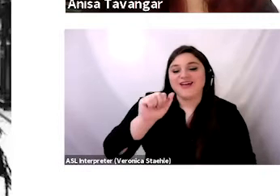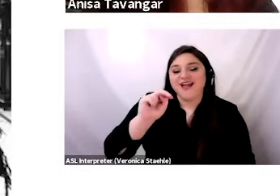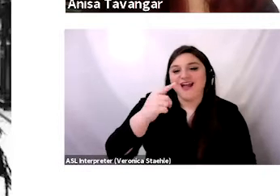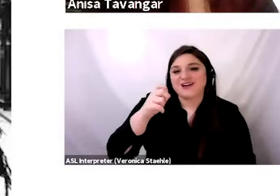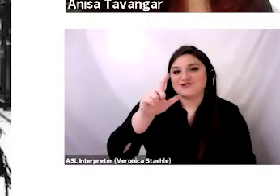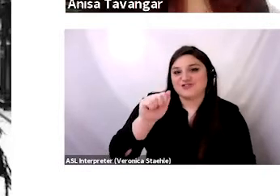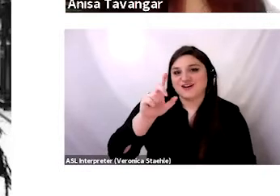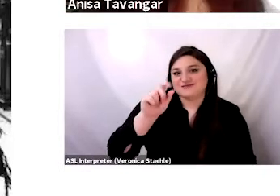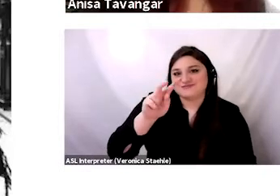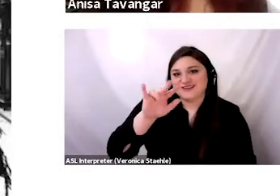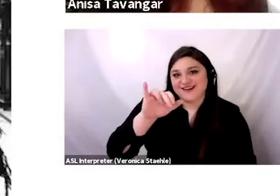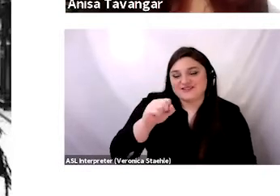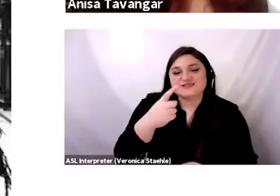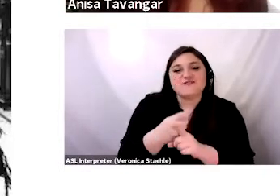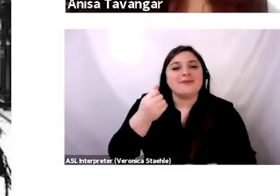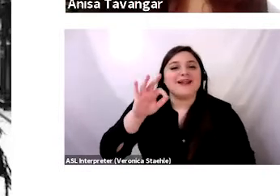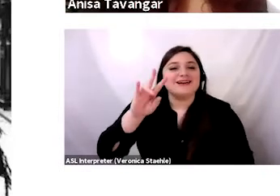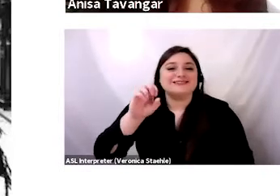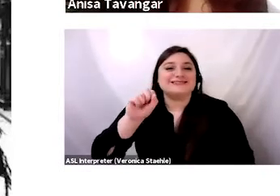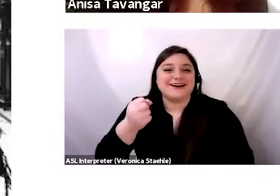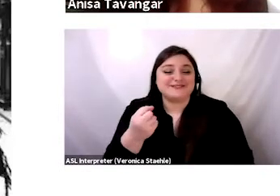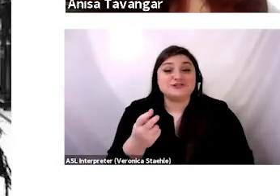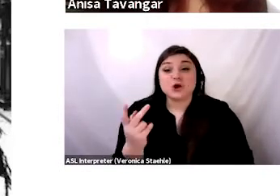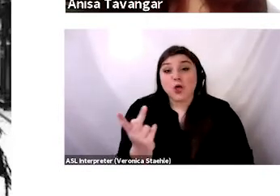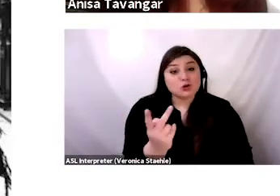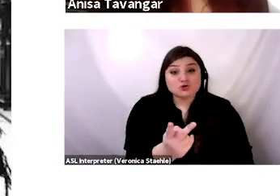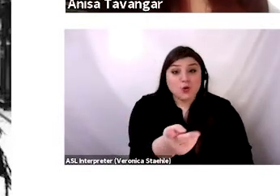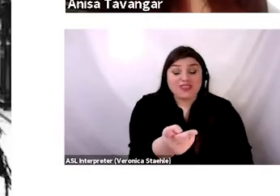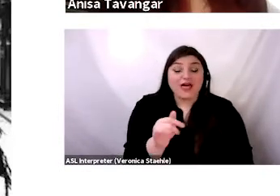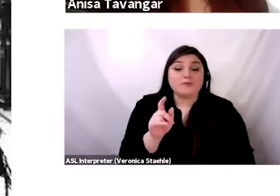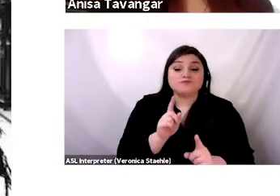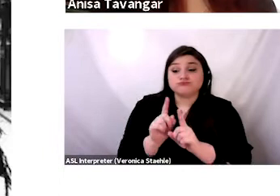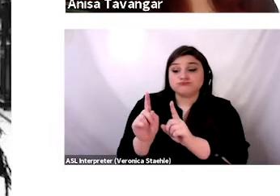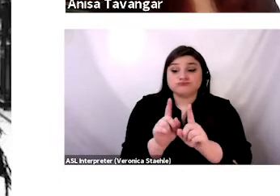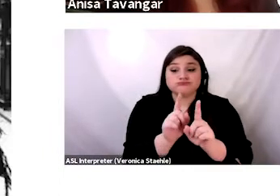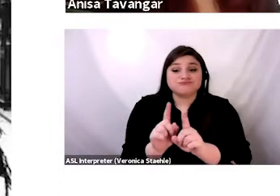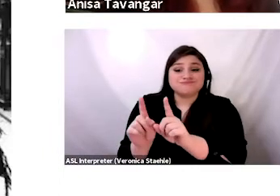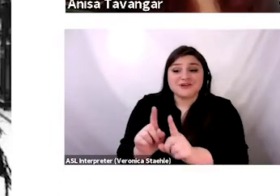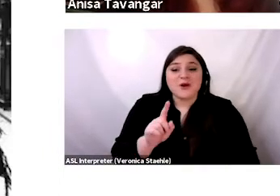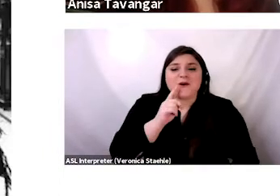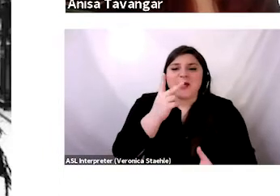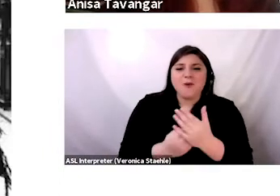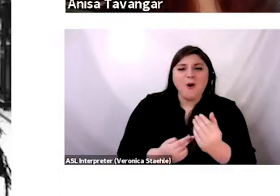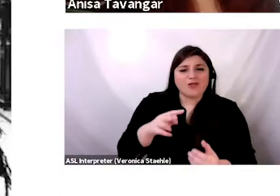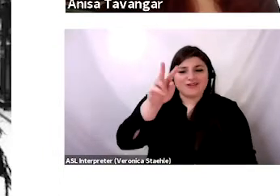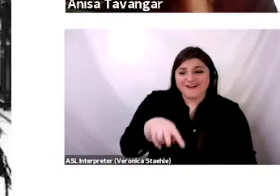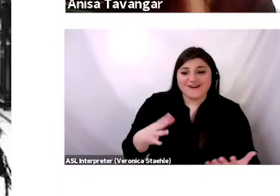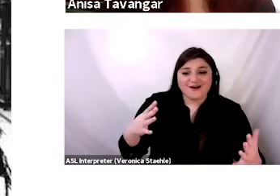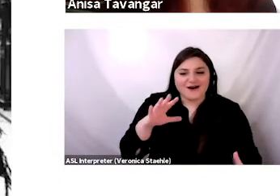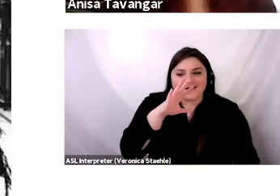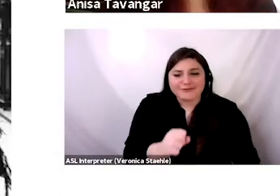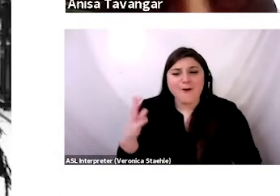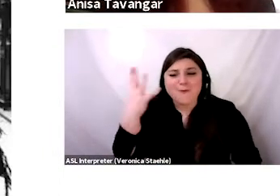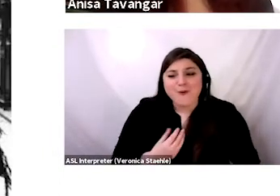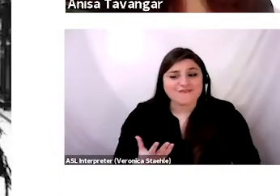in the 70s walking together on the street. And oftentimes what I see people noting it for is how amazing